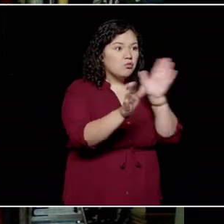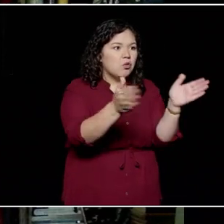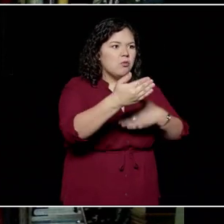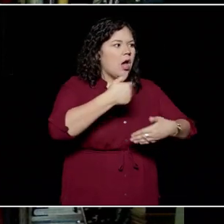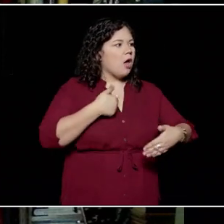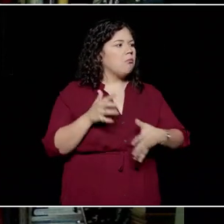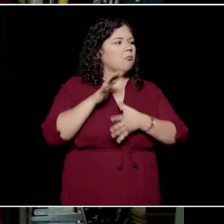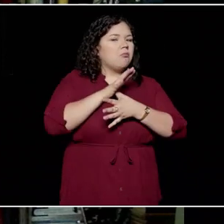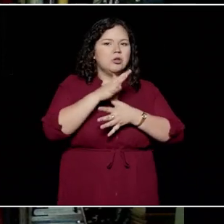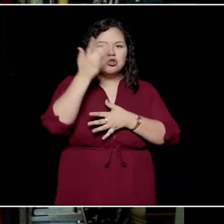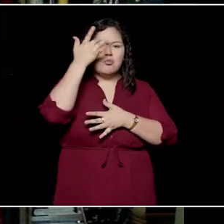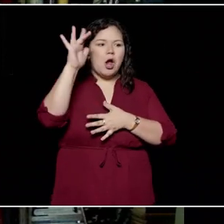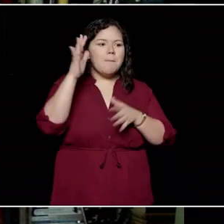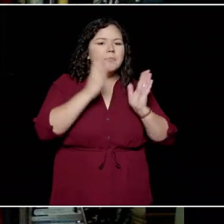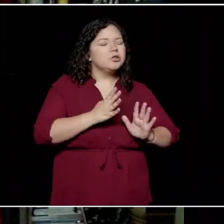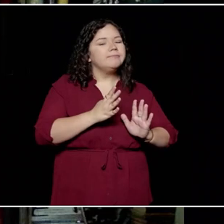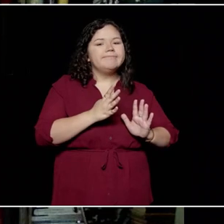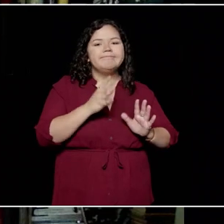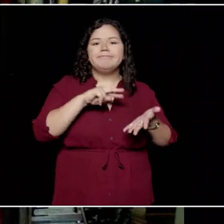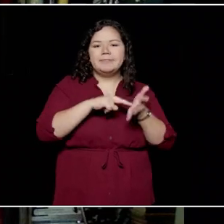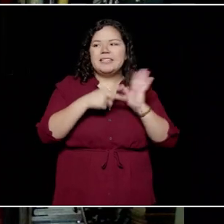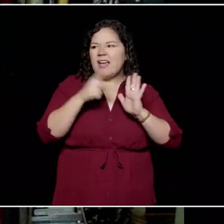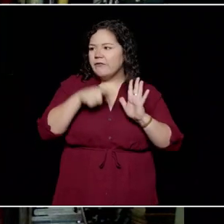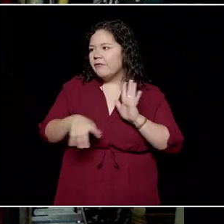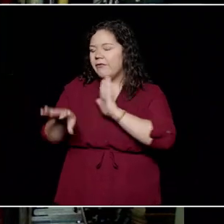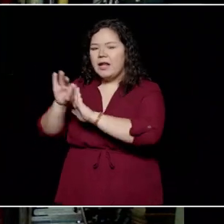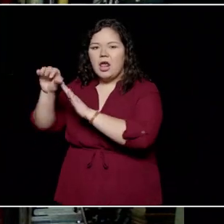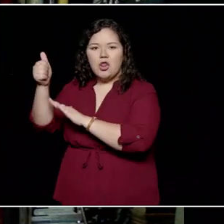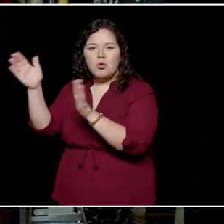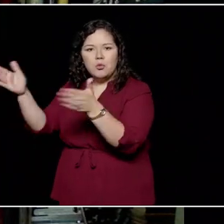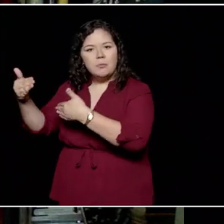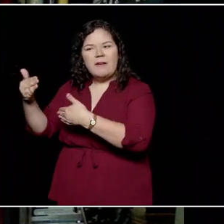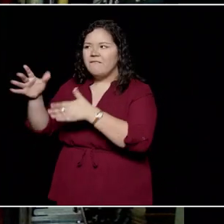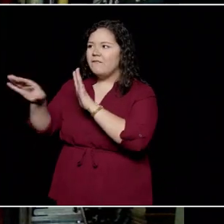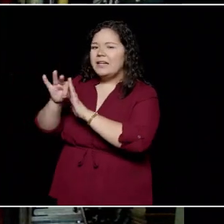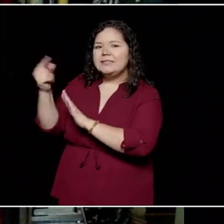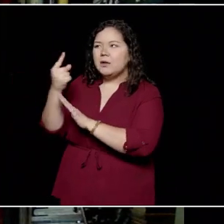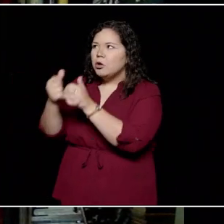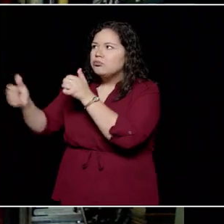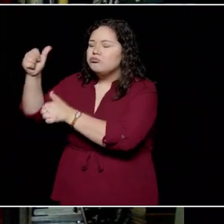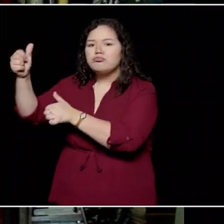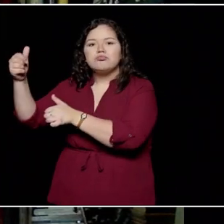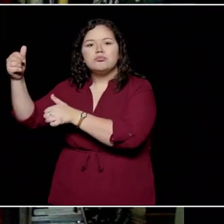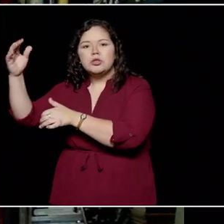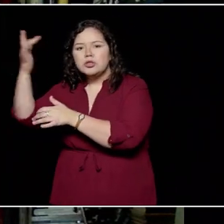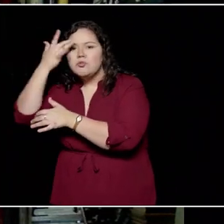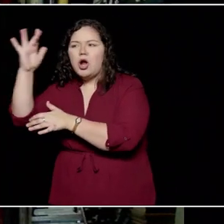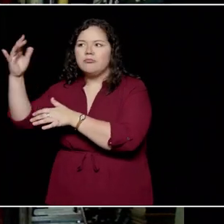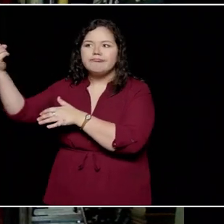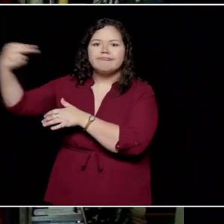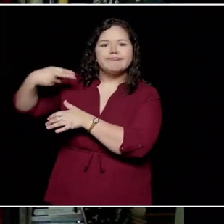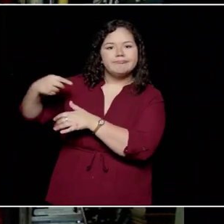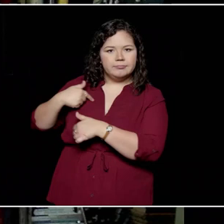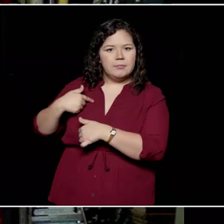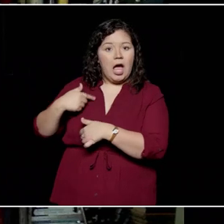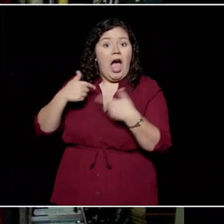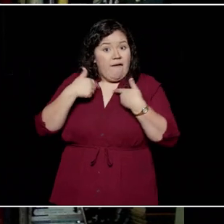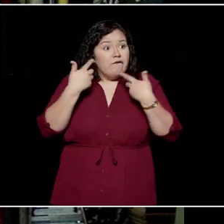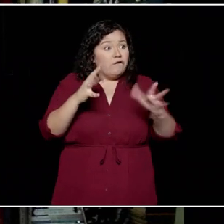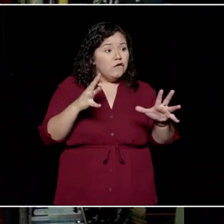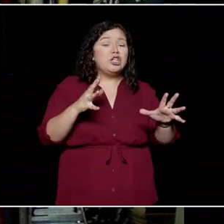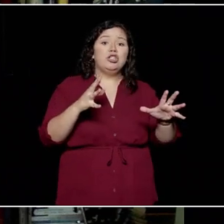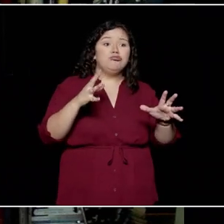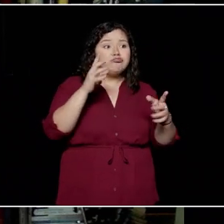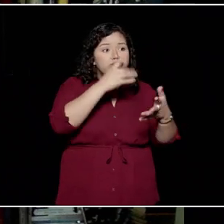another room. In my career, I've had the privilege of interviewing and spending time with a lot of great Canadians. And while they come